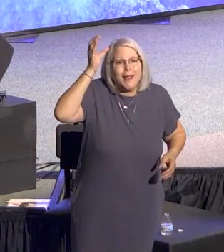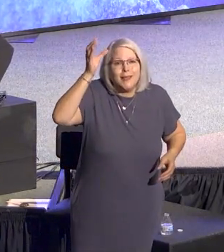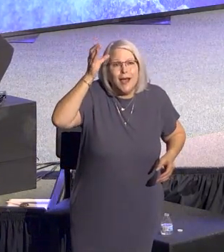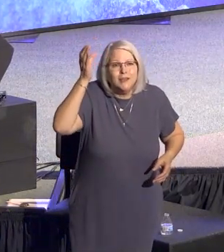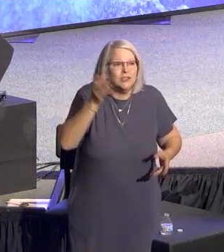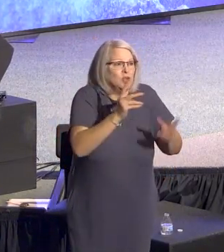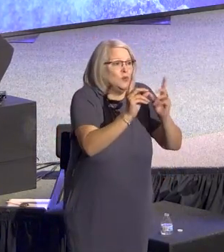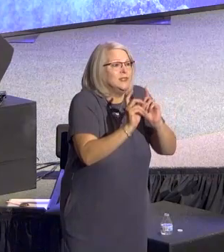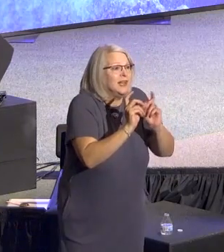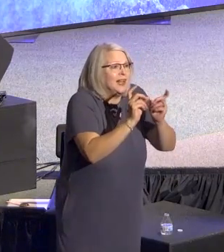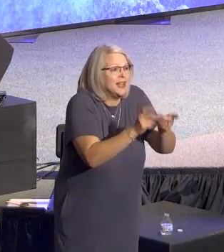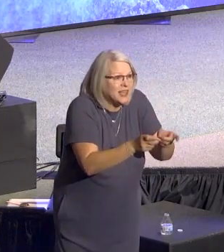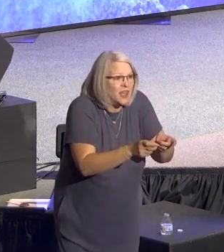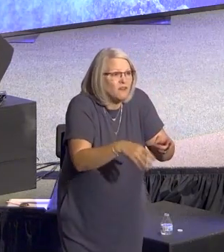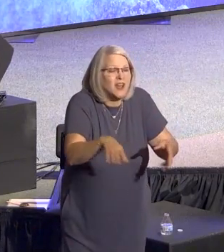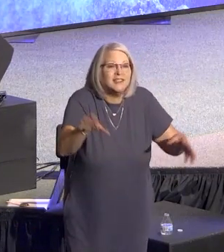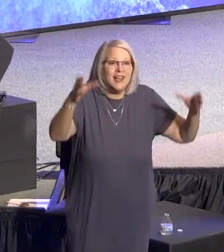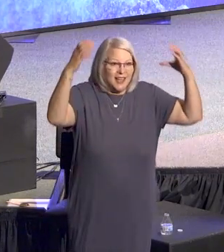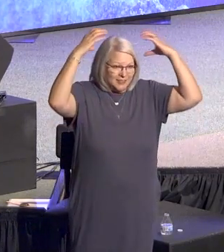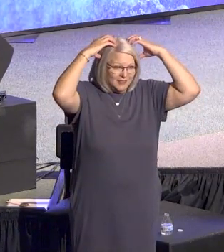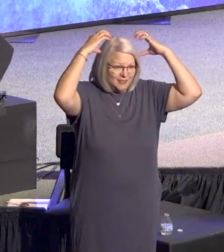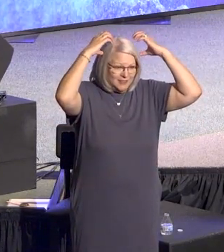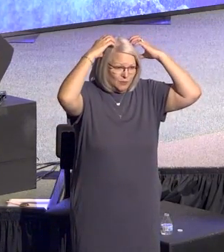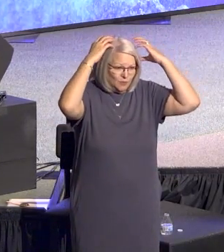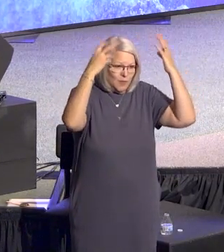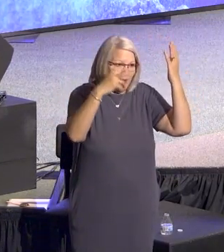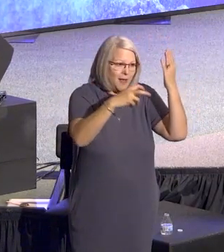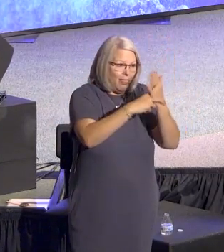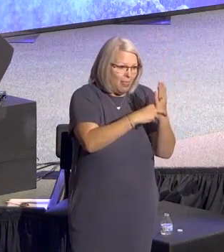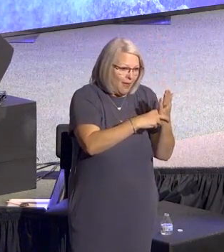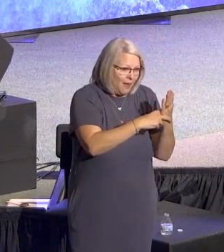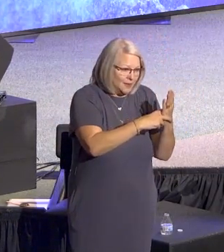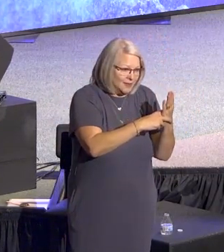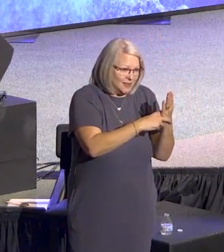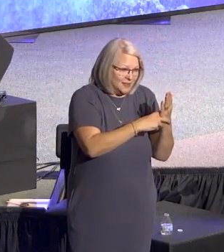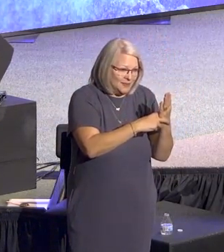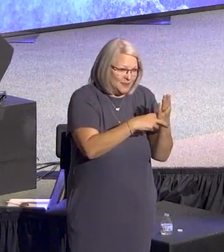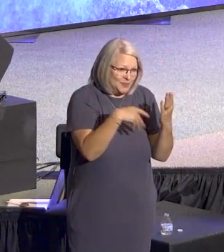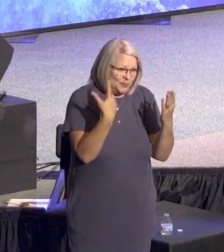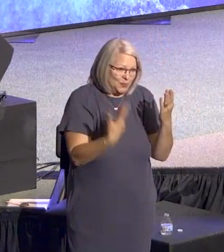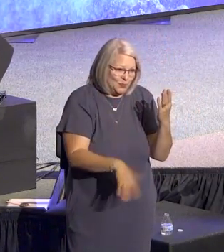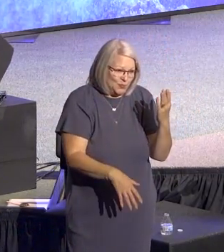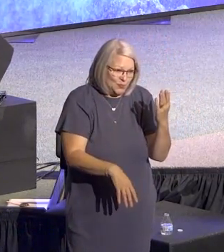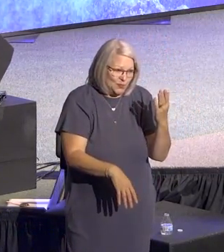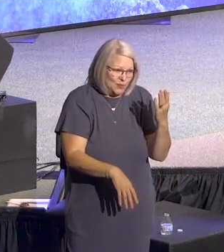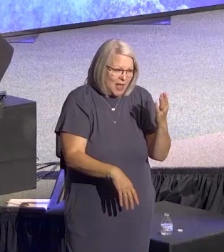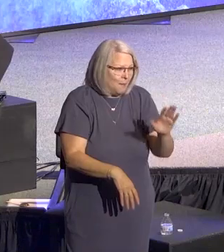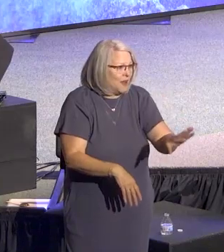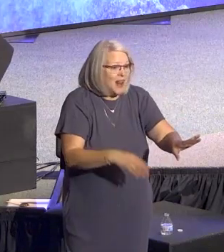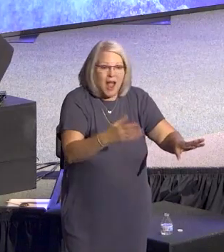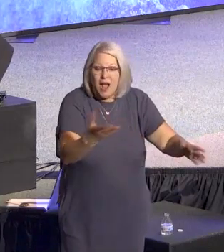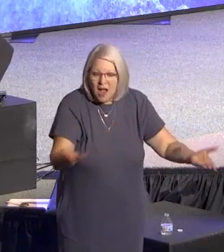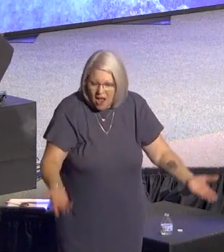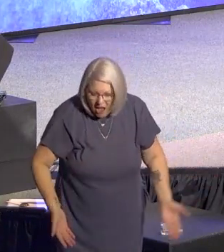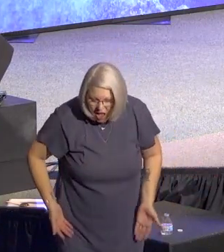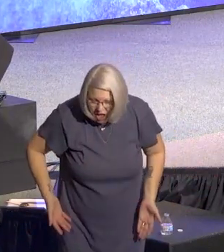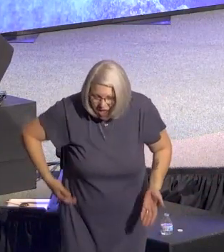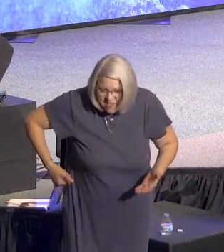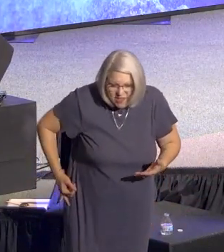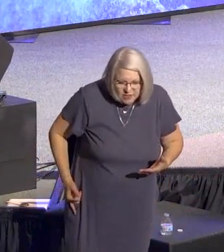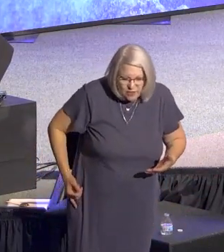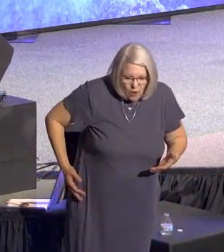years, who worked for Disney. And he had the tickets to get us into Disney the next day. Now, think about the problems that